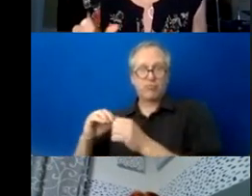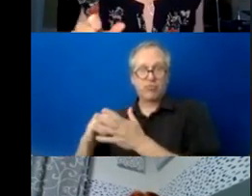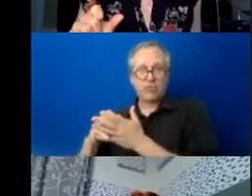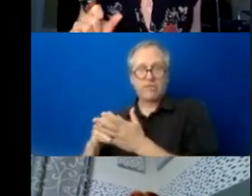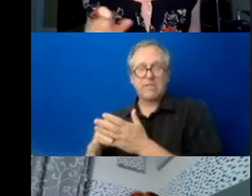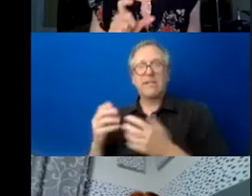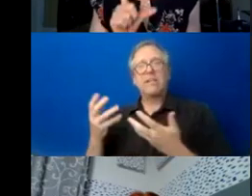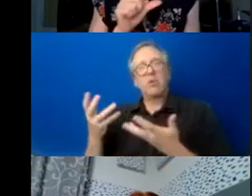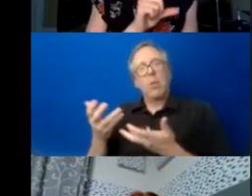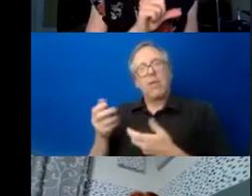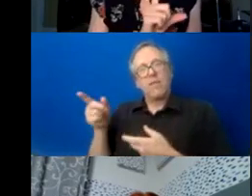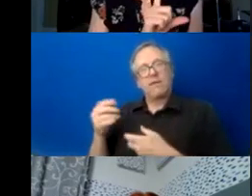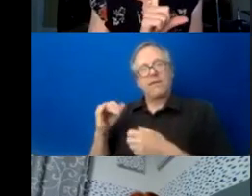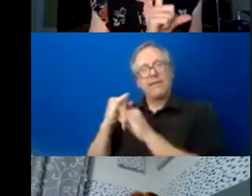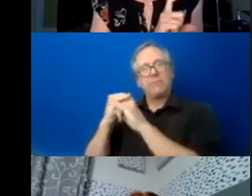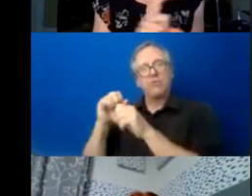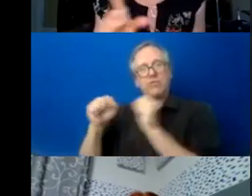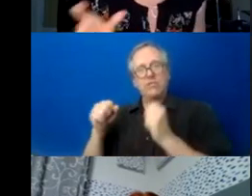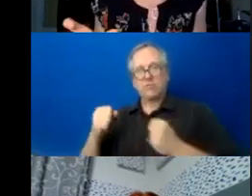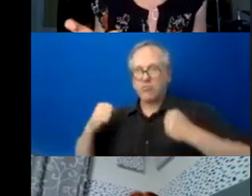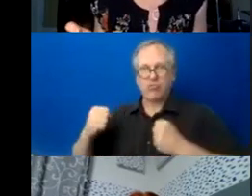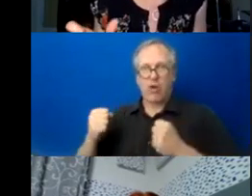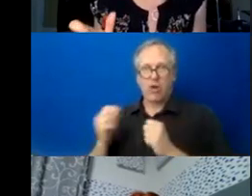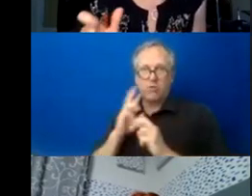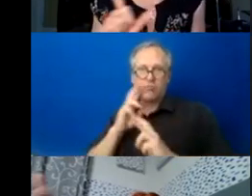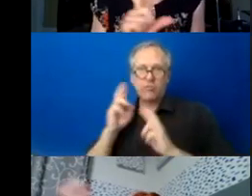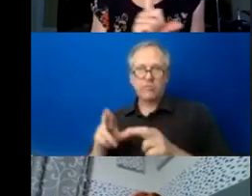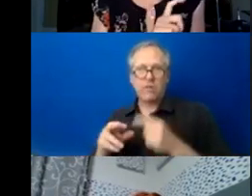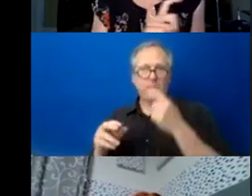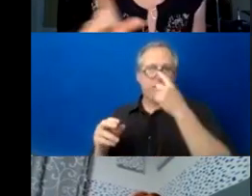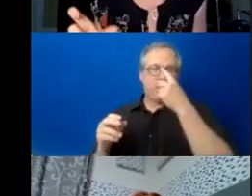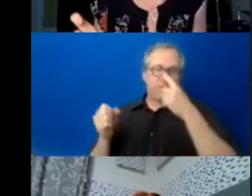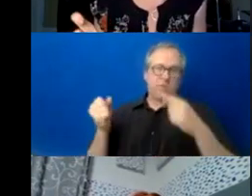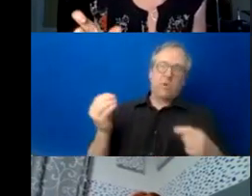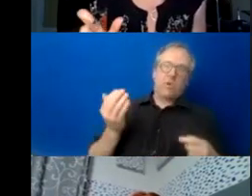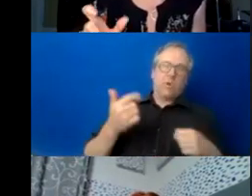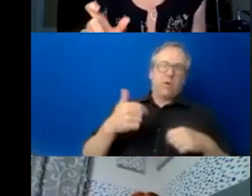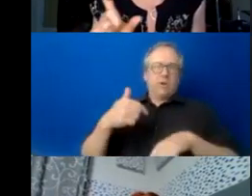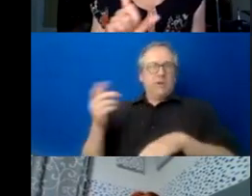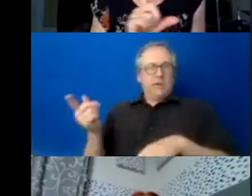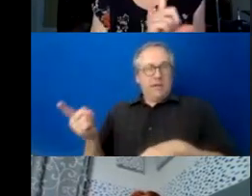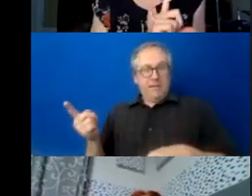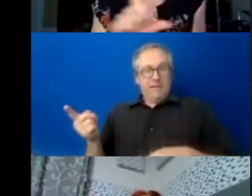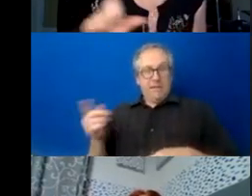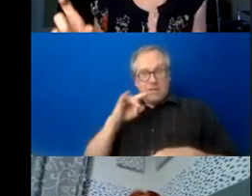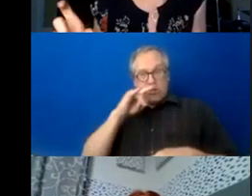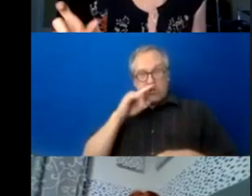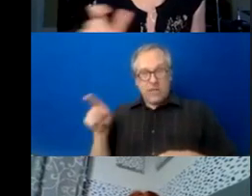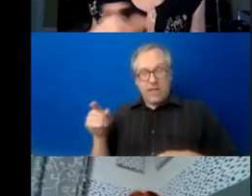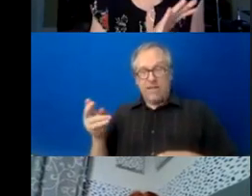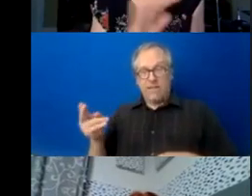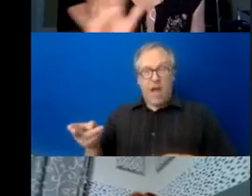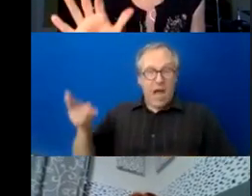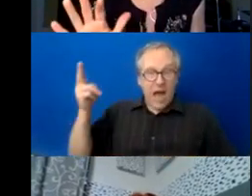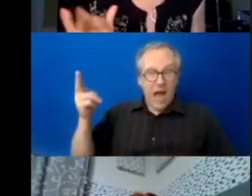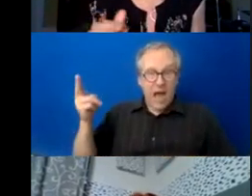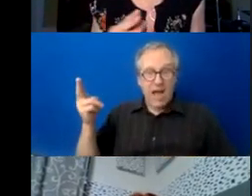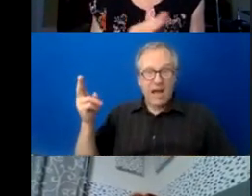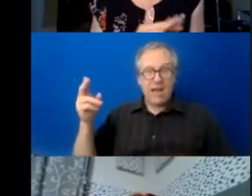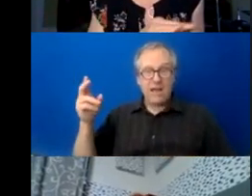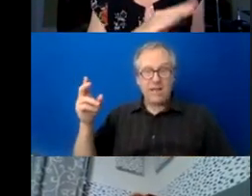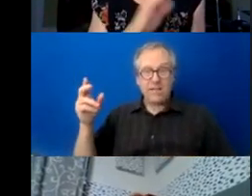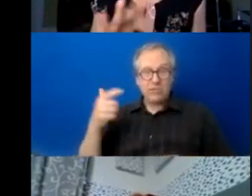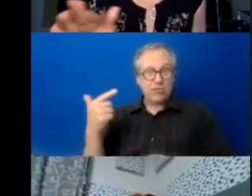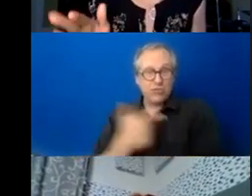right? And so if there's a planned timing where your child might be getting like higher dose stress dose steroids, you